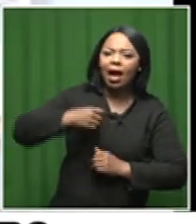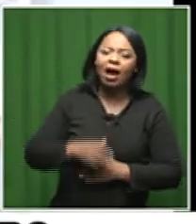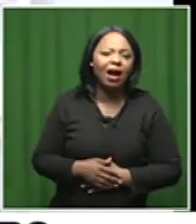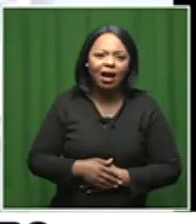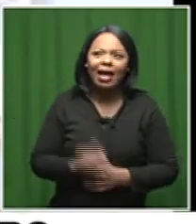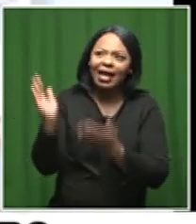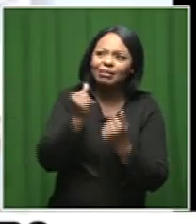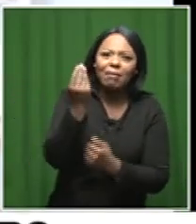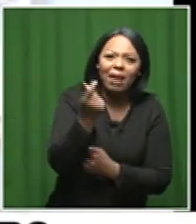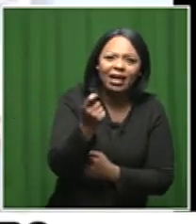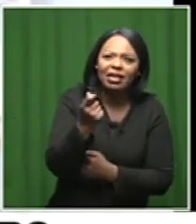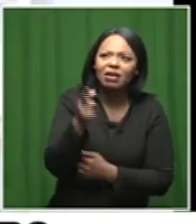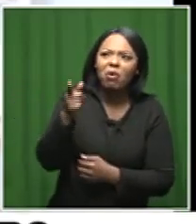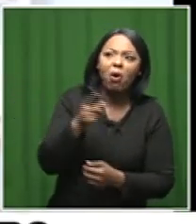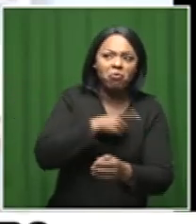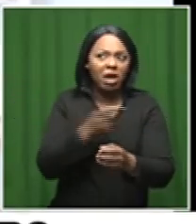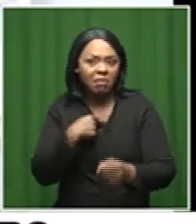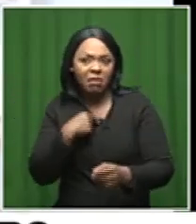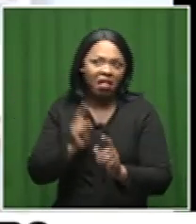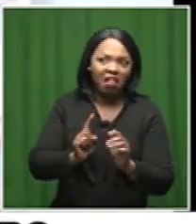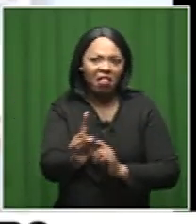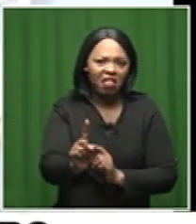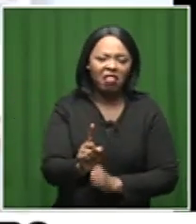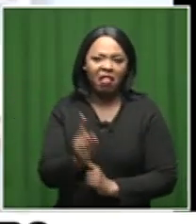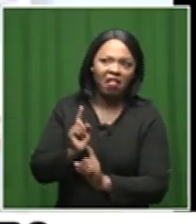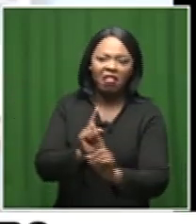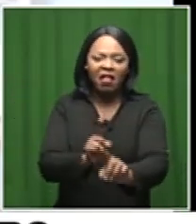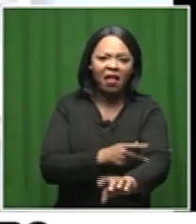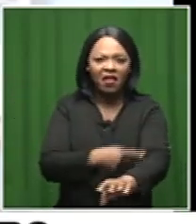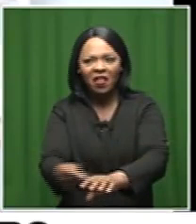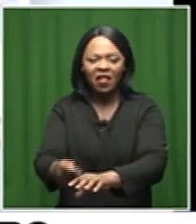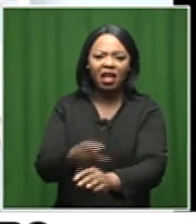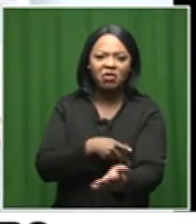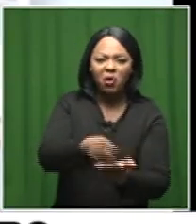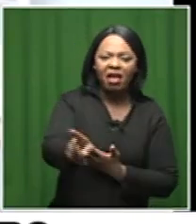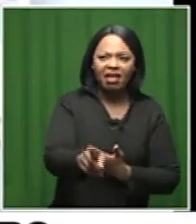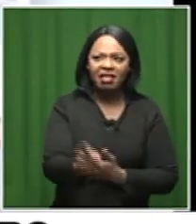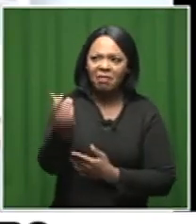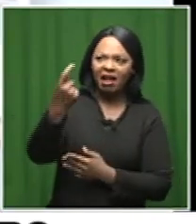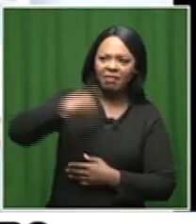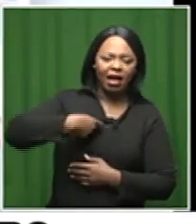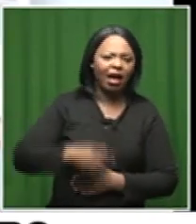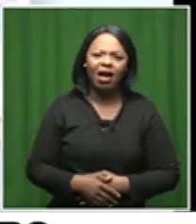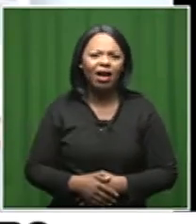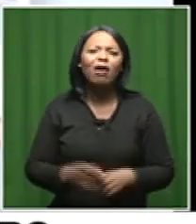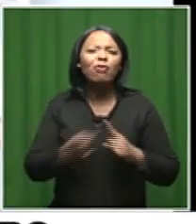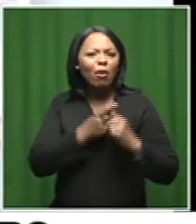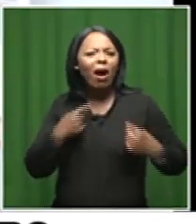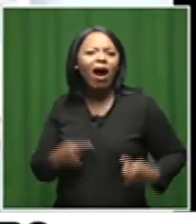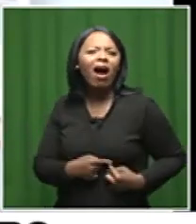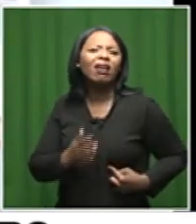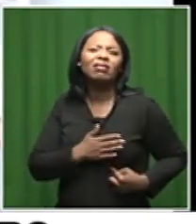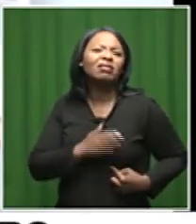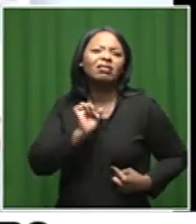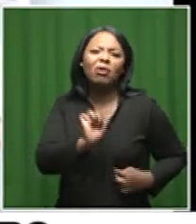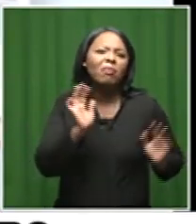there. Because a lot of people expect to be given money for whatever work they do. So just give from the heart. Maybe one day